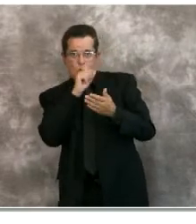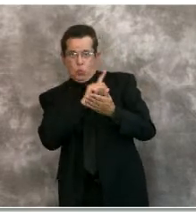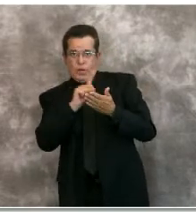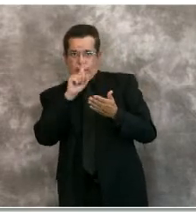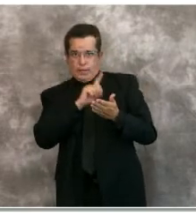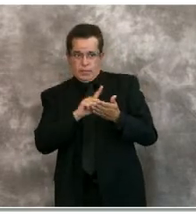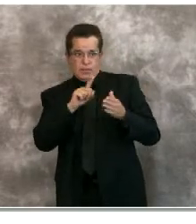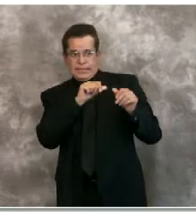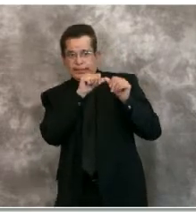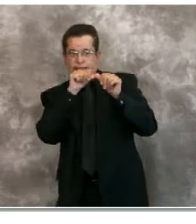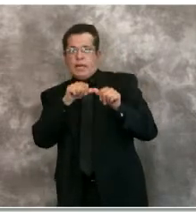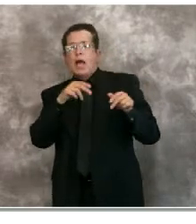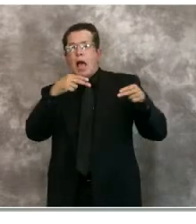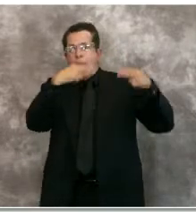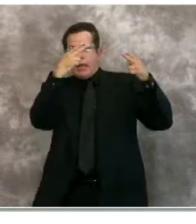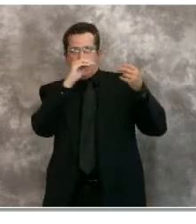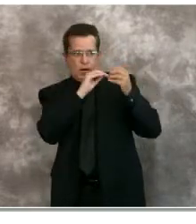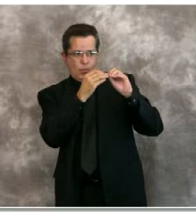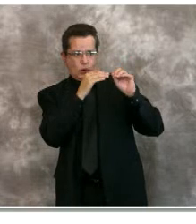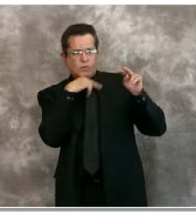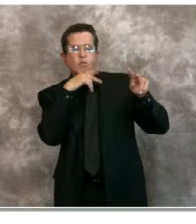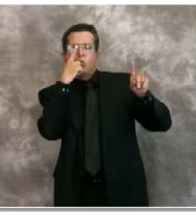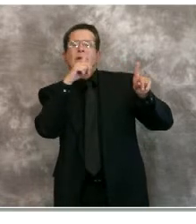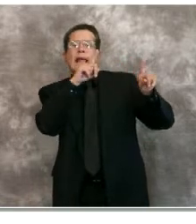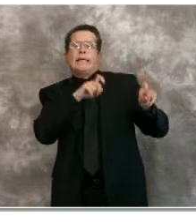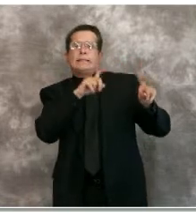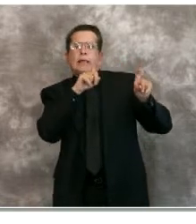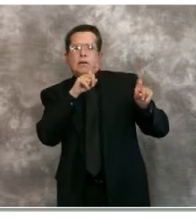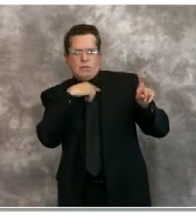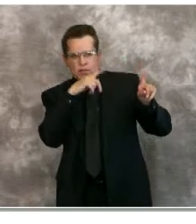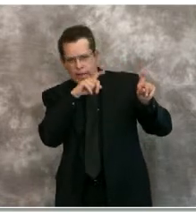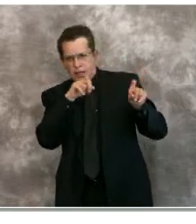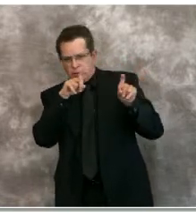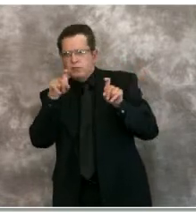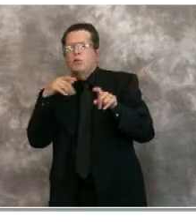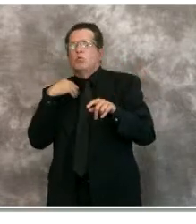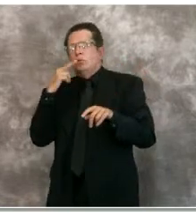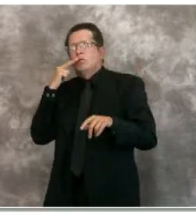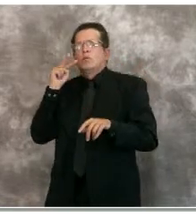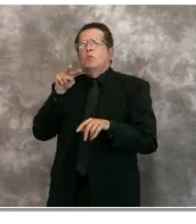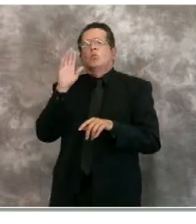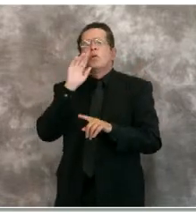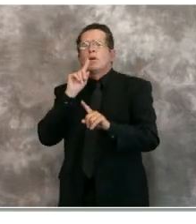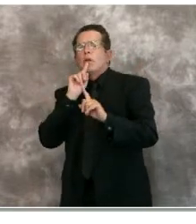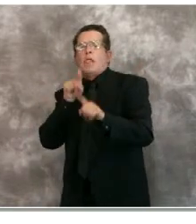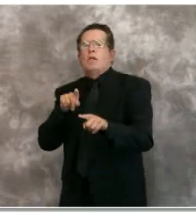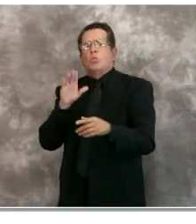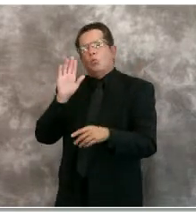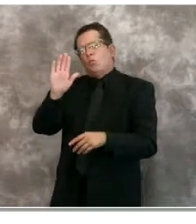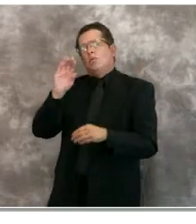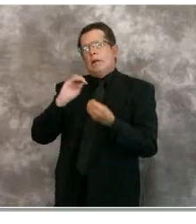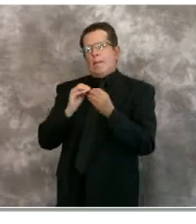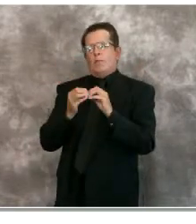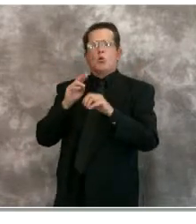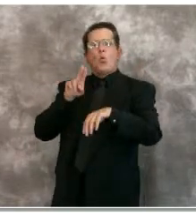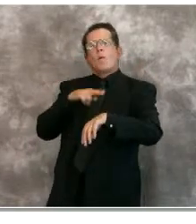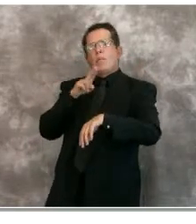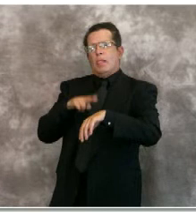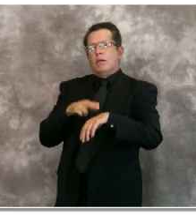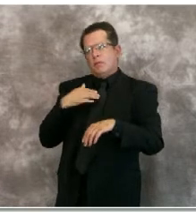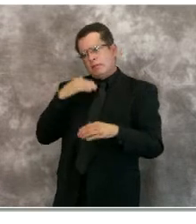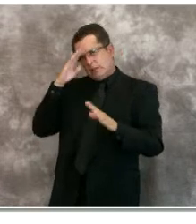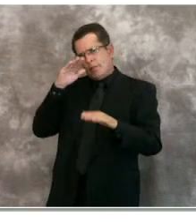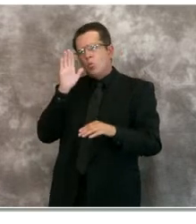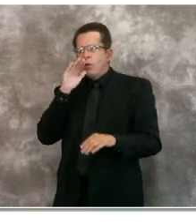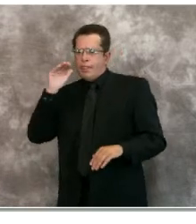they're consistently high, then our number for the first trigger will go back to normal, and we expect that to be less than